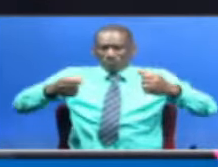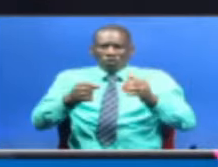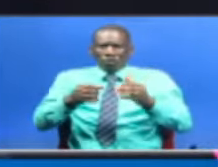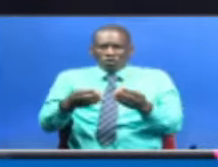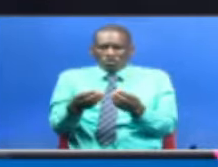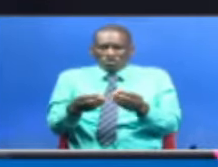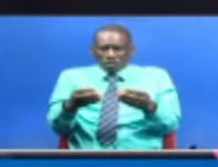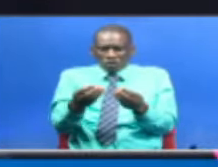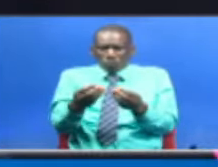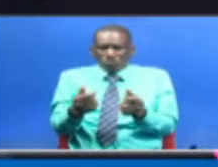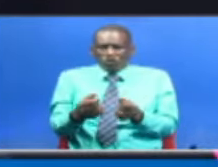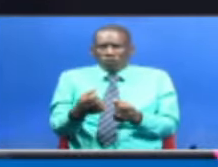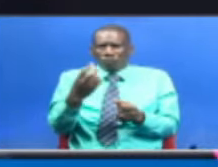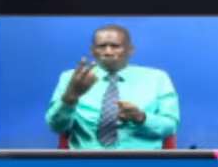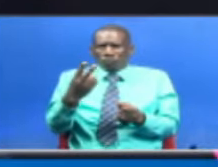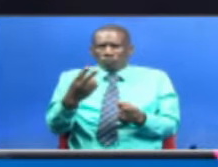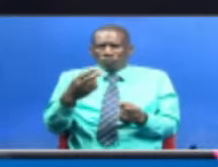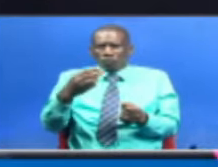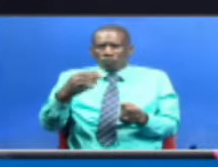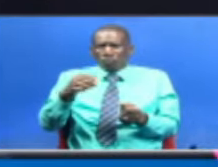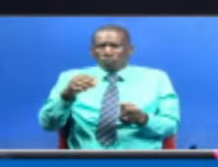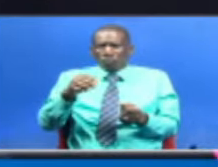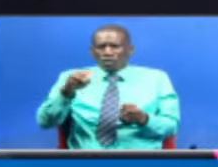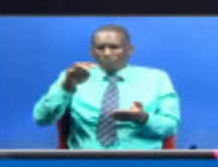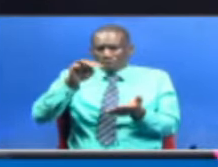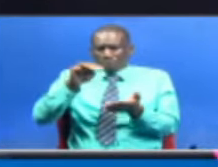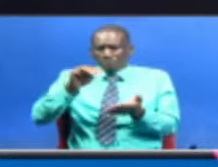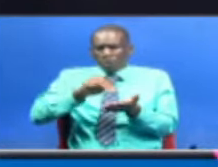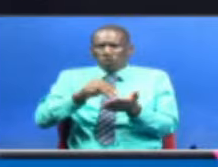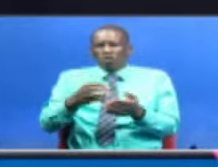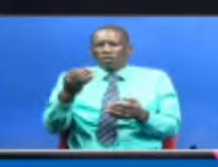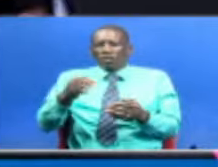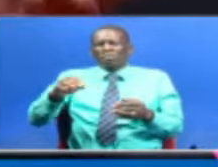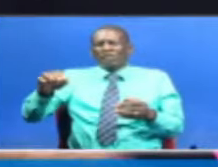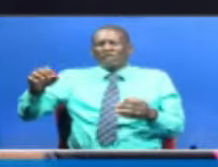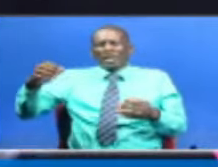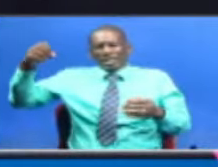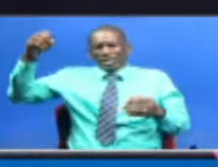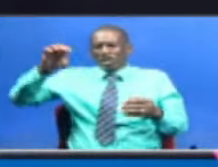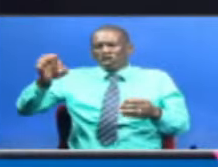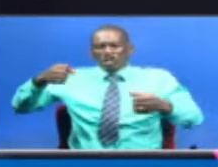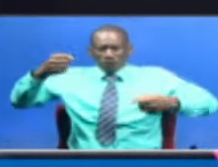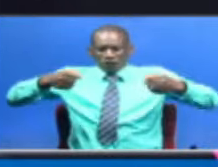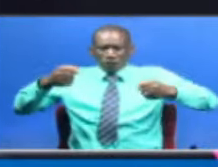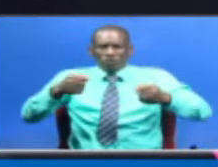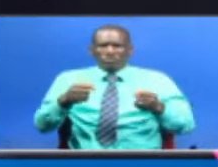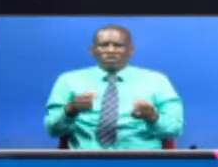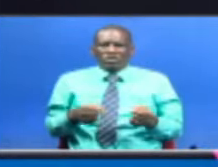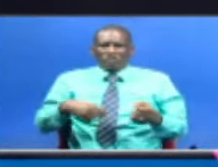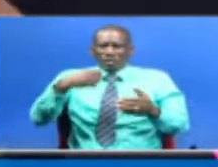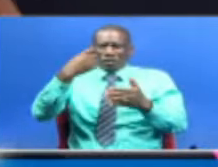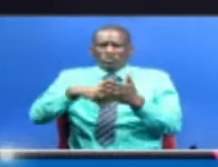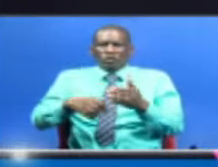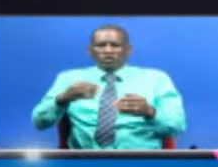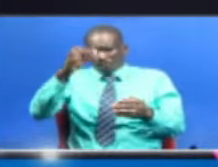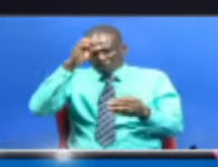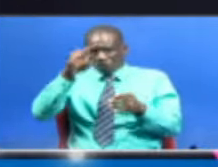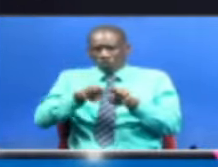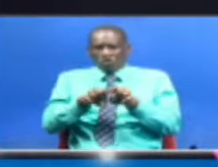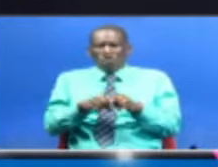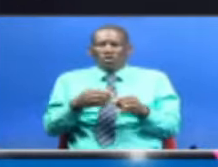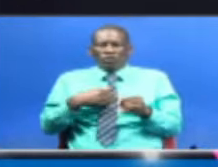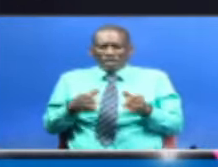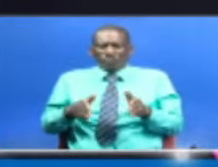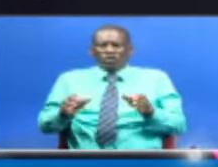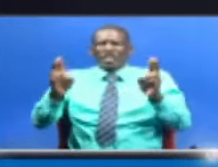the two-wheelers or the three-wheelers, I mean, I think e-mobility, once power cost comes down as well, there's a whole trend